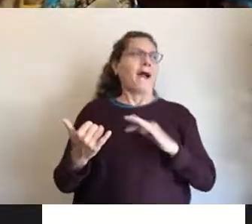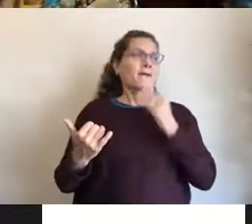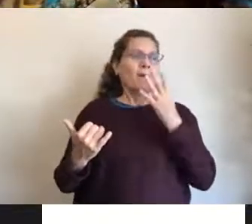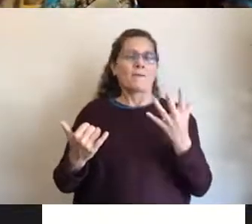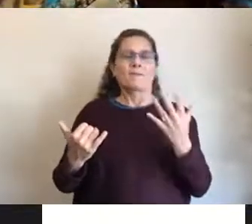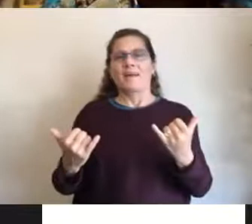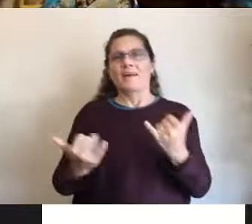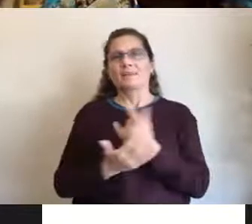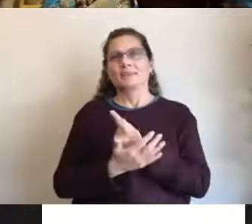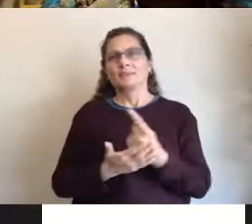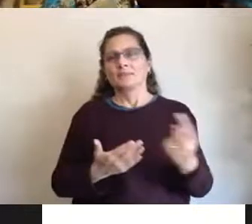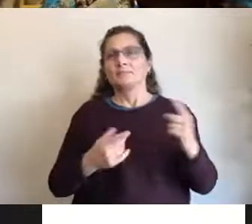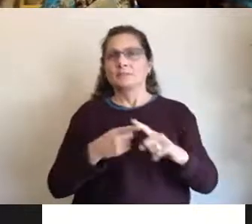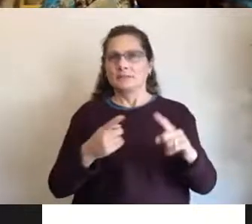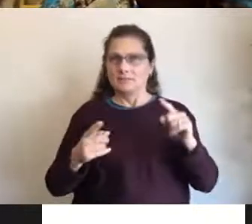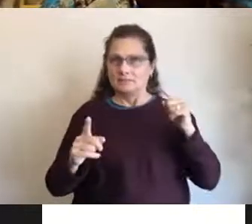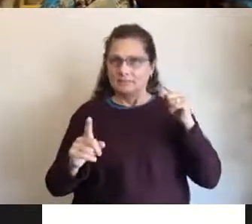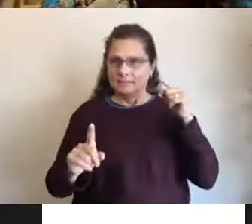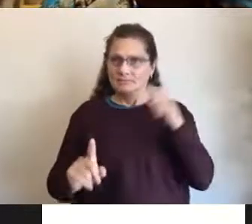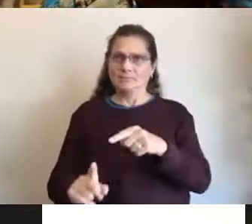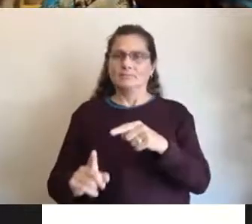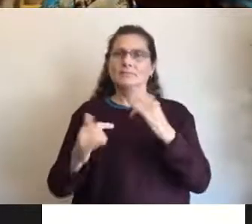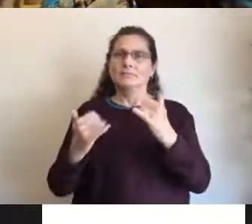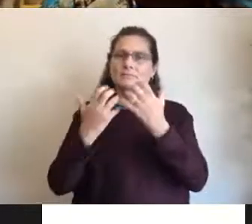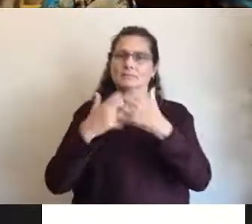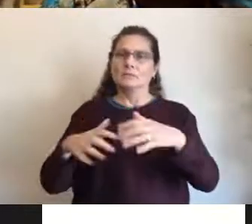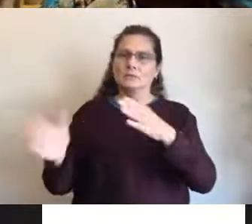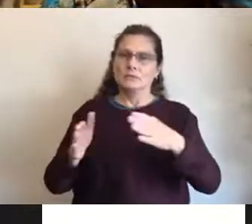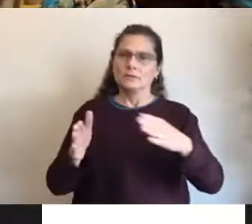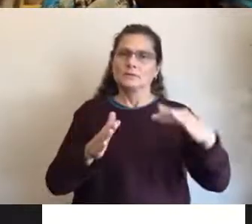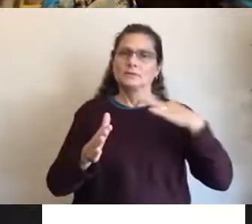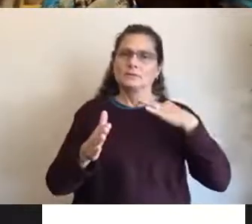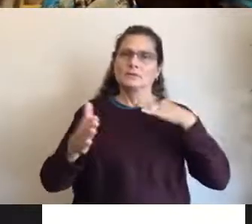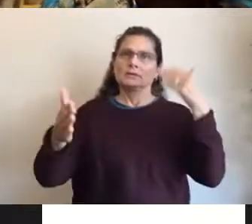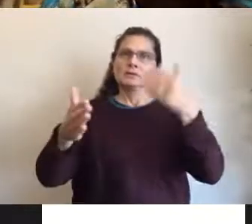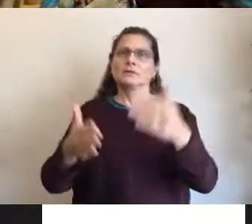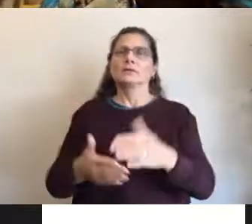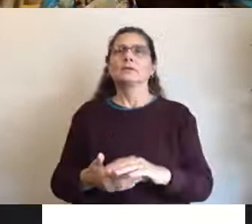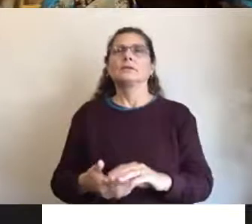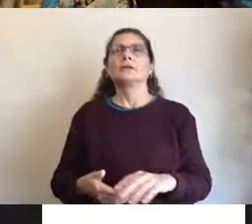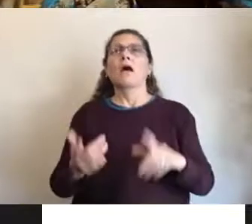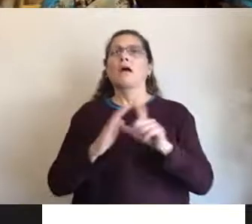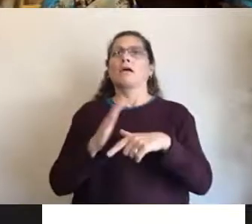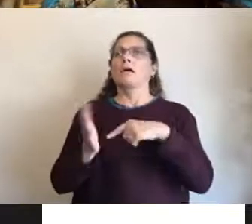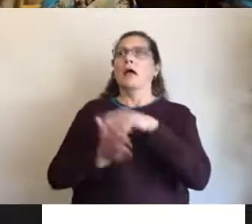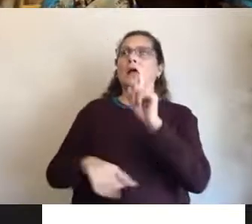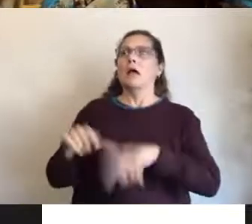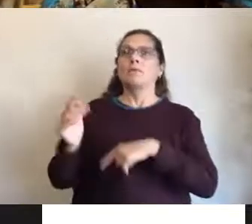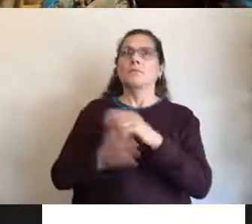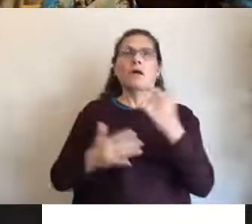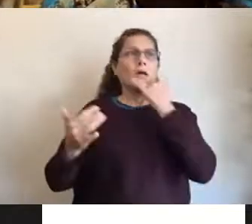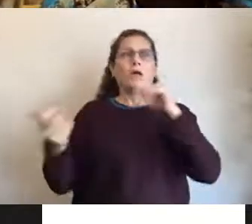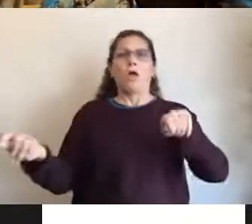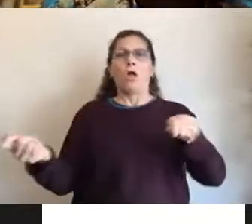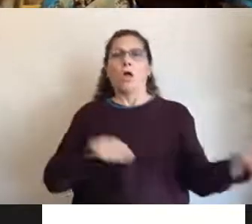assistance team to prevent disconnection. So if you could benefit from this program, I highly encourage you to schedule an appointment today or apply. Again,